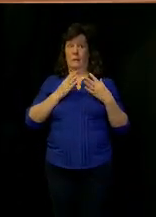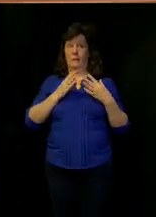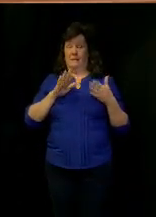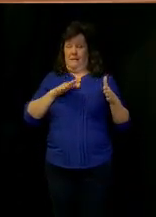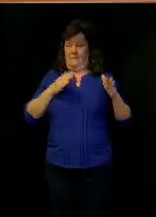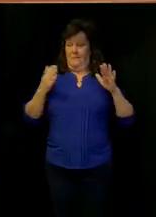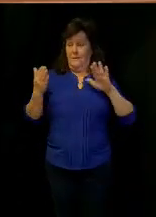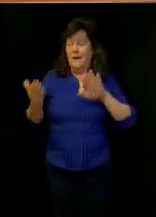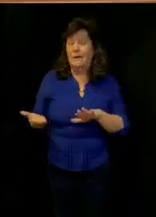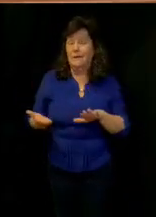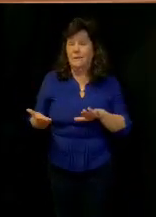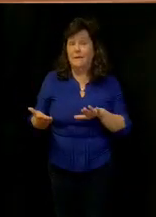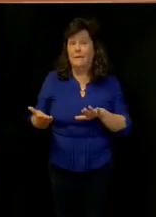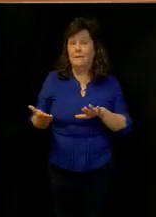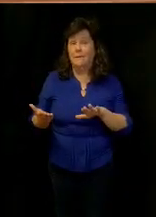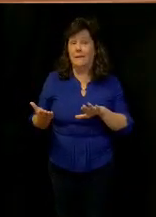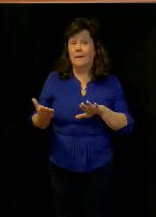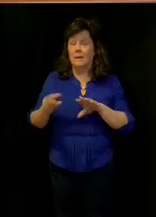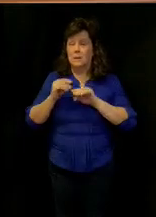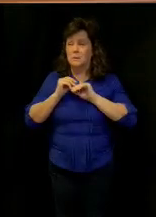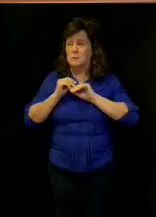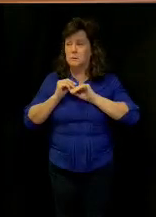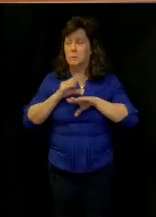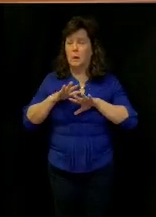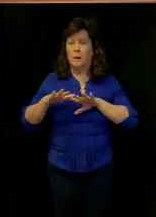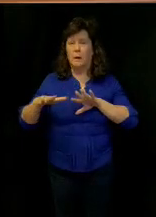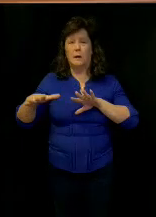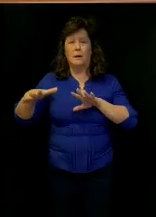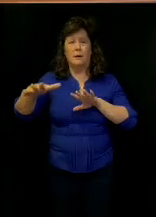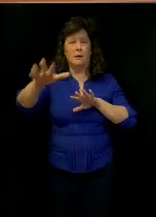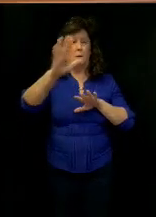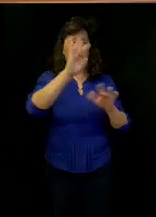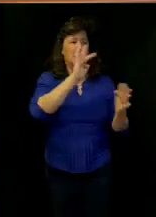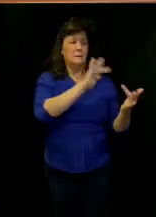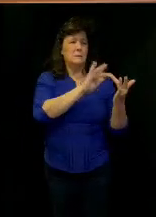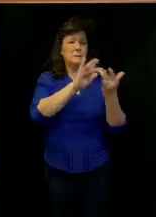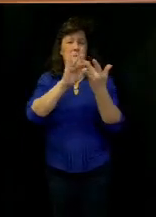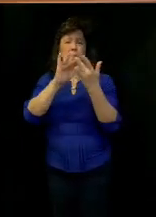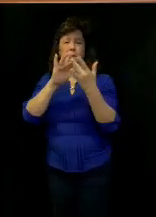Death spread to all men because all sinned.